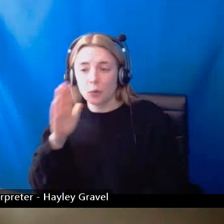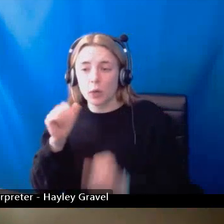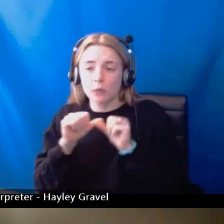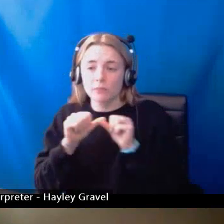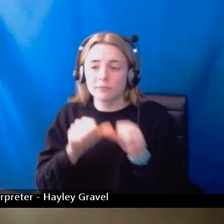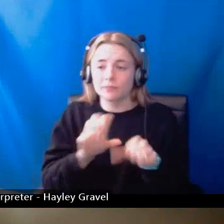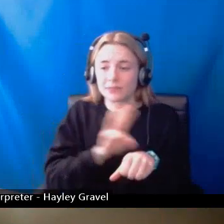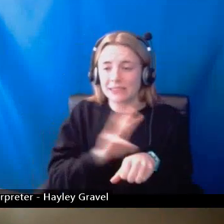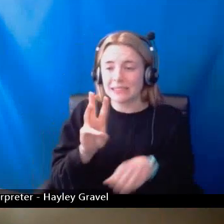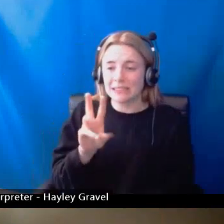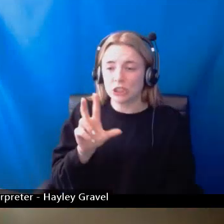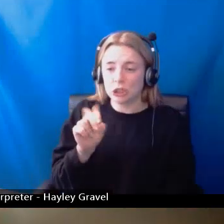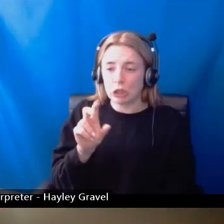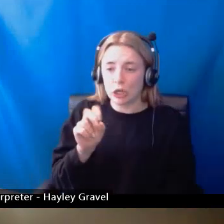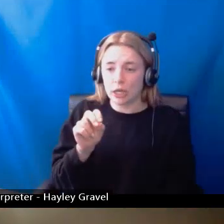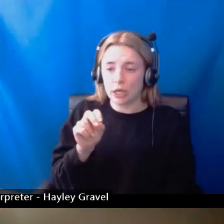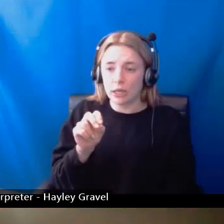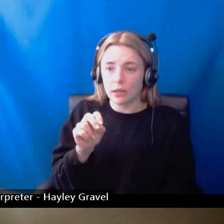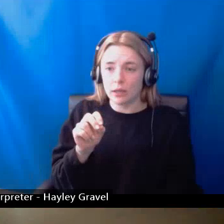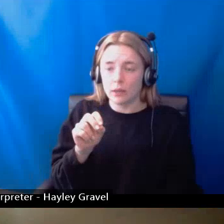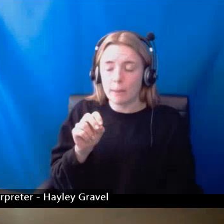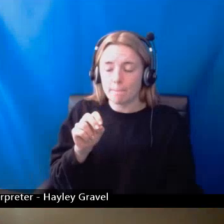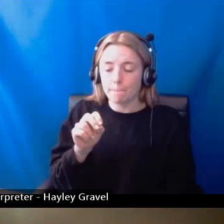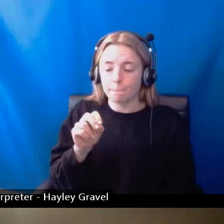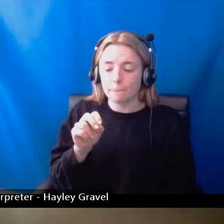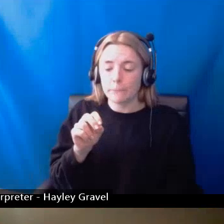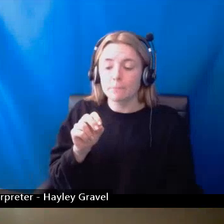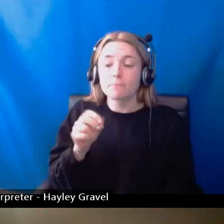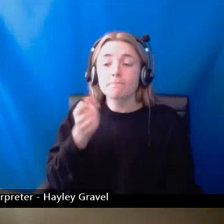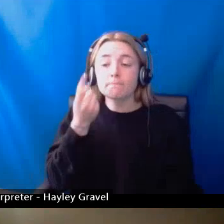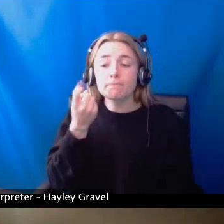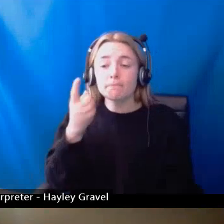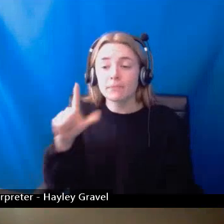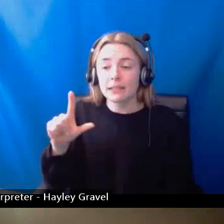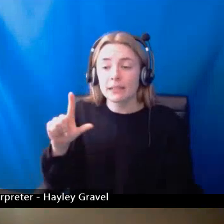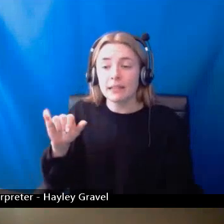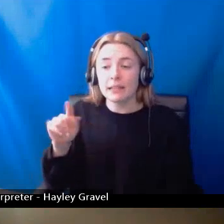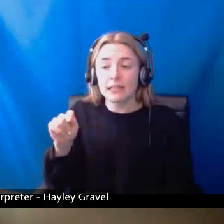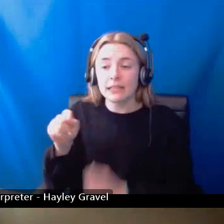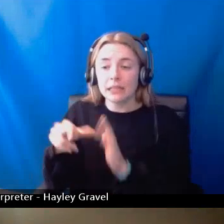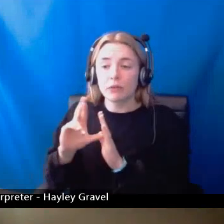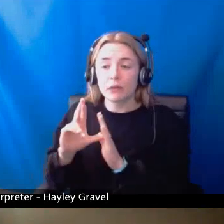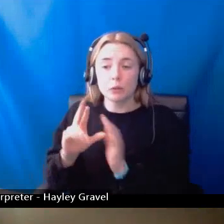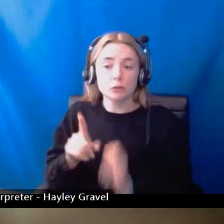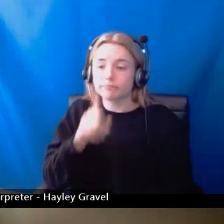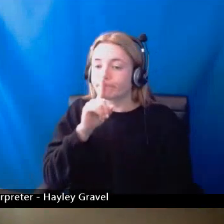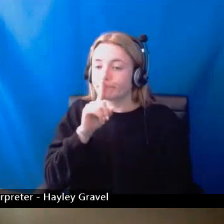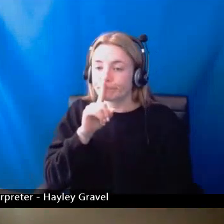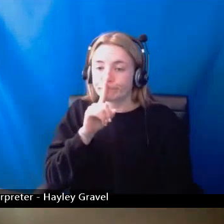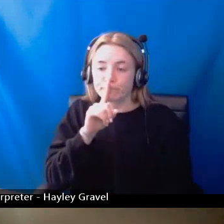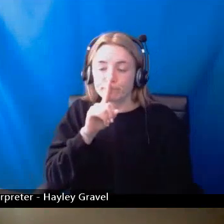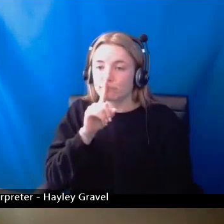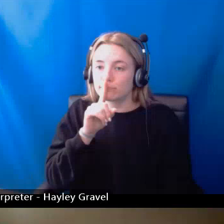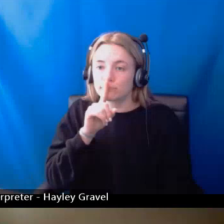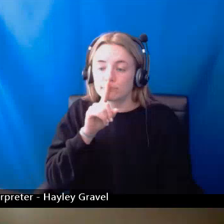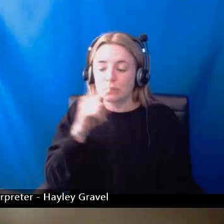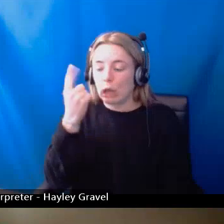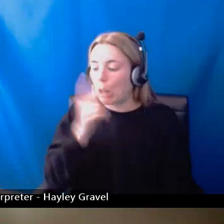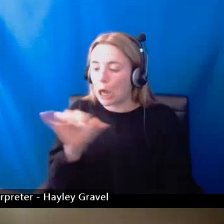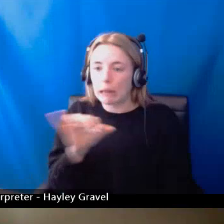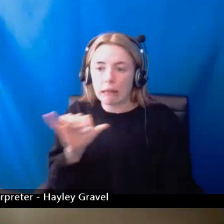lit reviews until Thursday. Okay? No more conversations about lit reviews, no more conversations about what should it